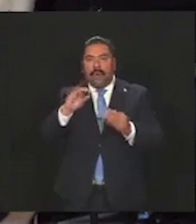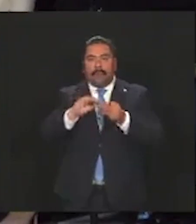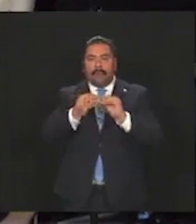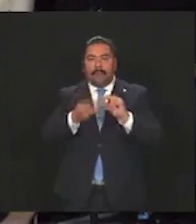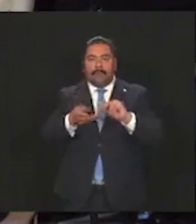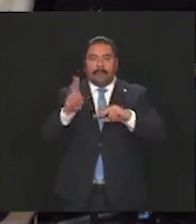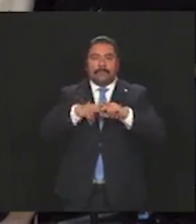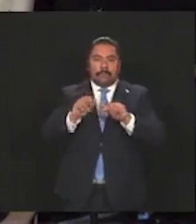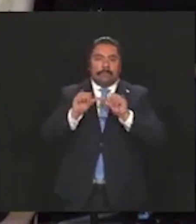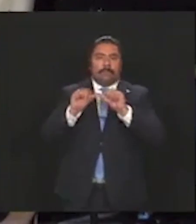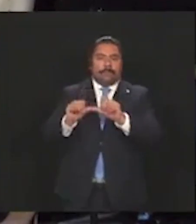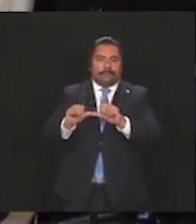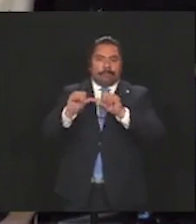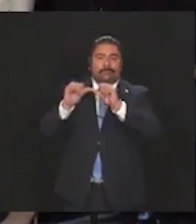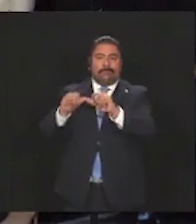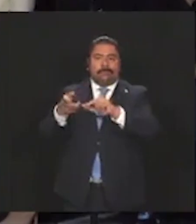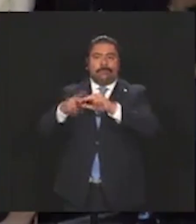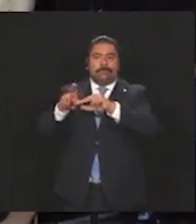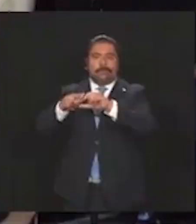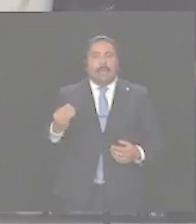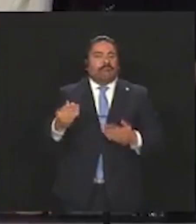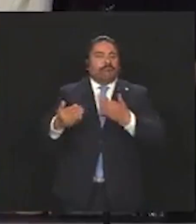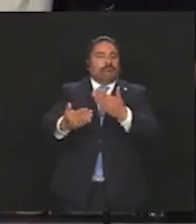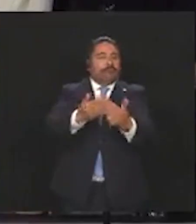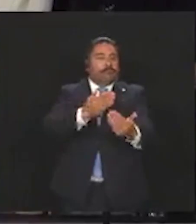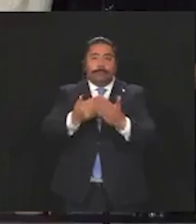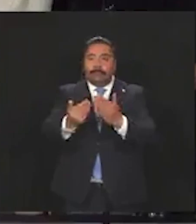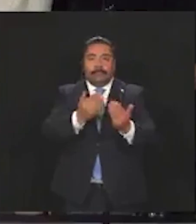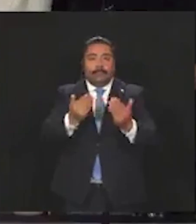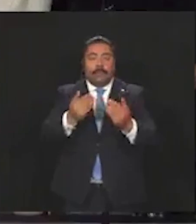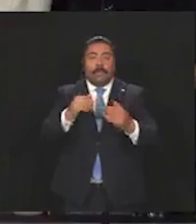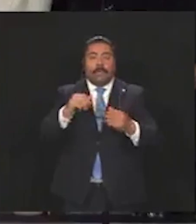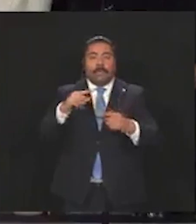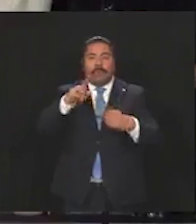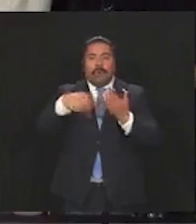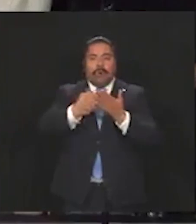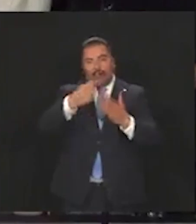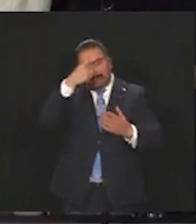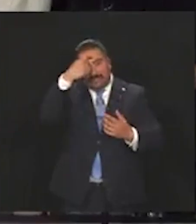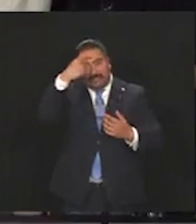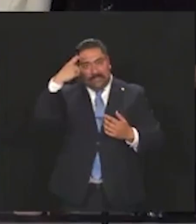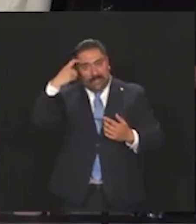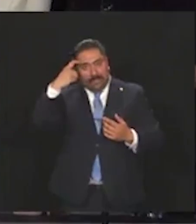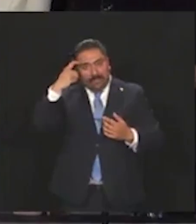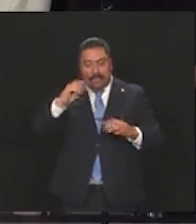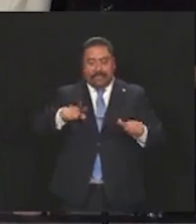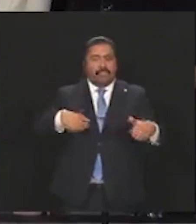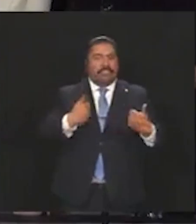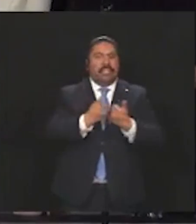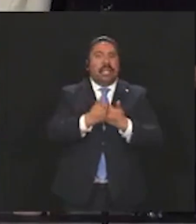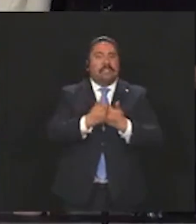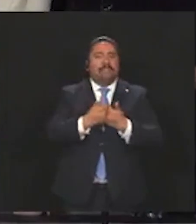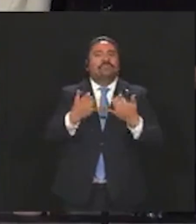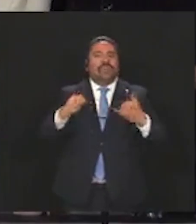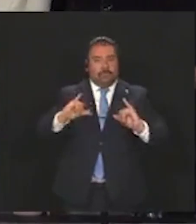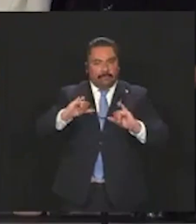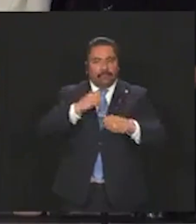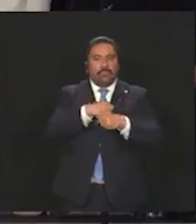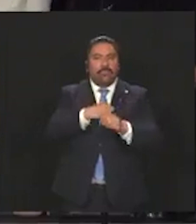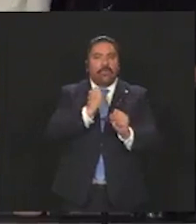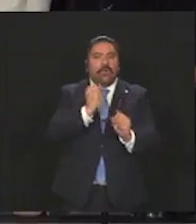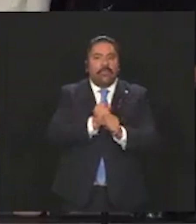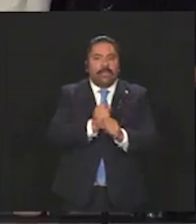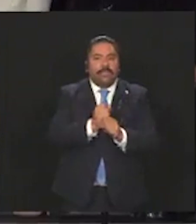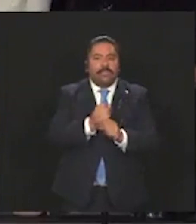consistently outpaced our peer cities. And admitted there were not enough resources going toward mental health or education.